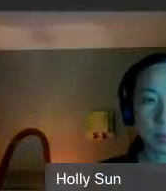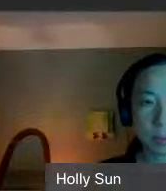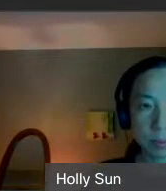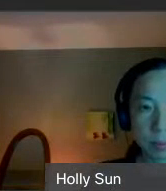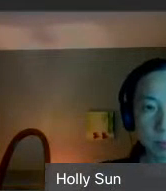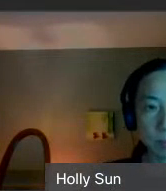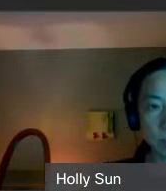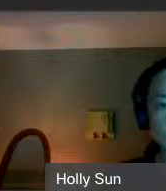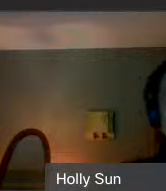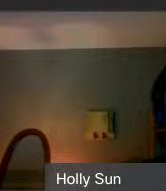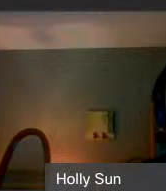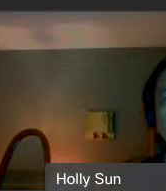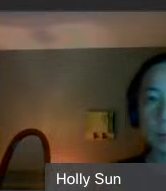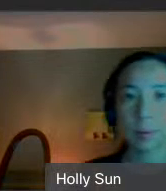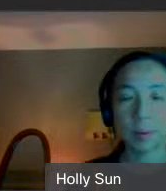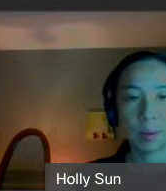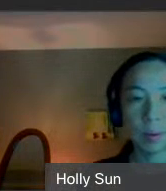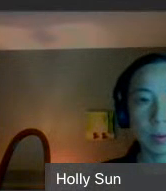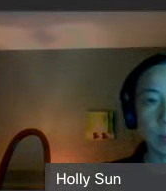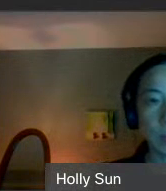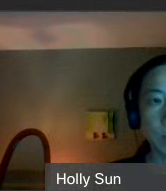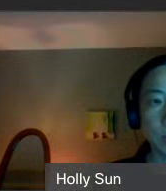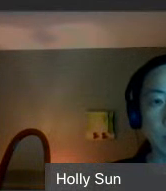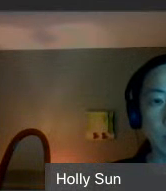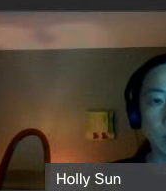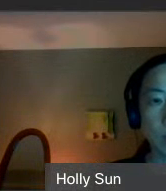Okay, great, Mark. Okay.